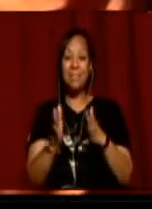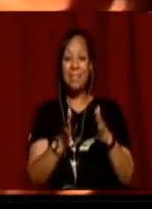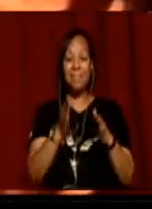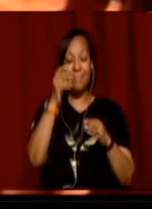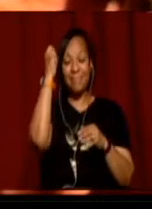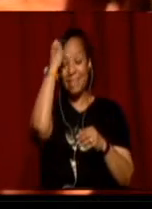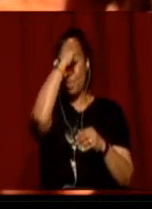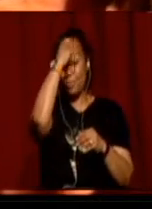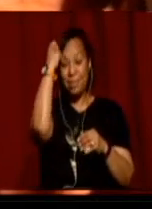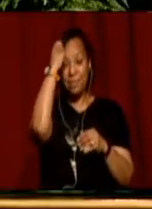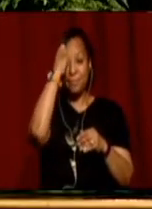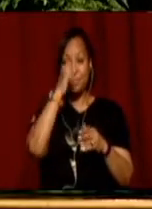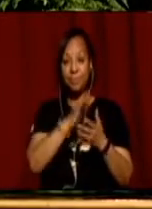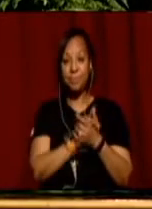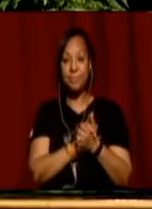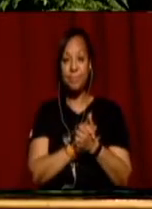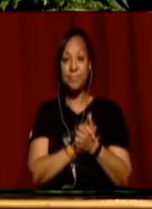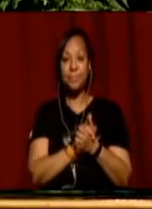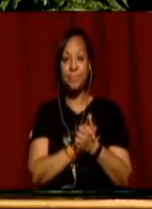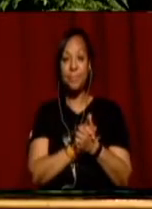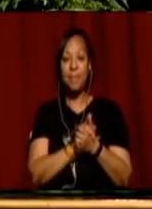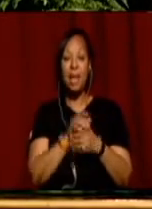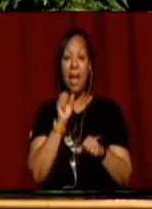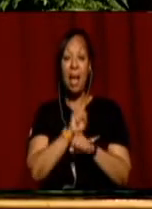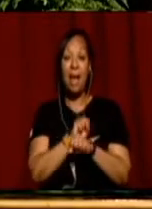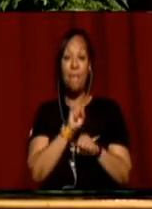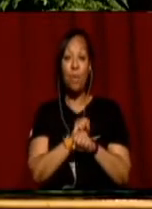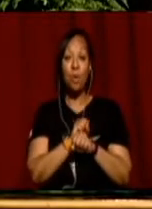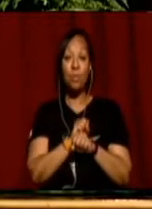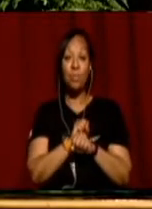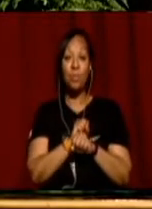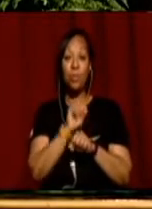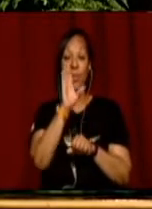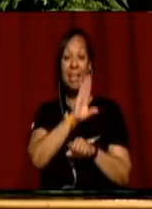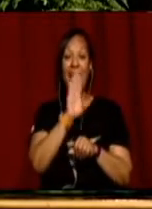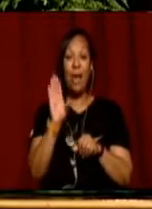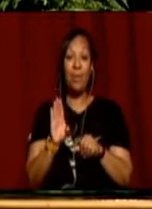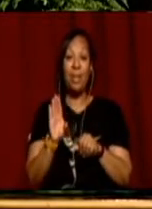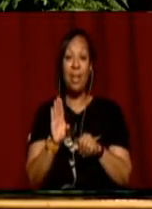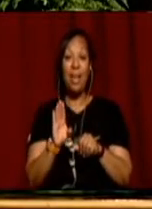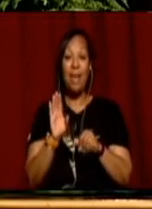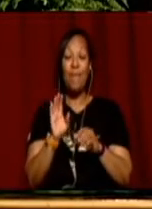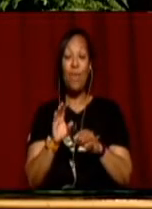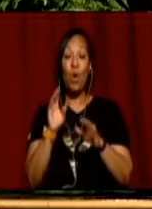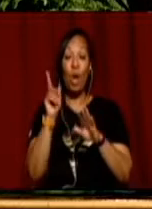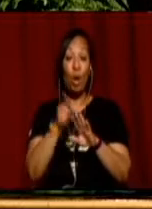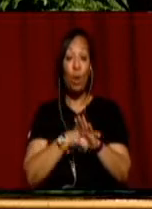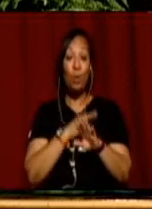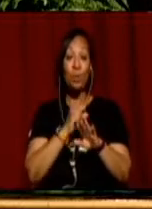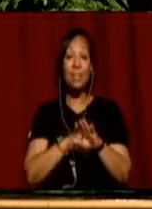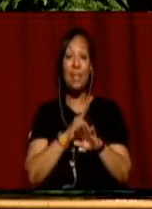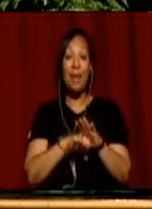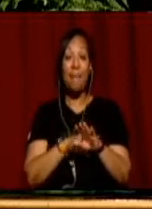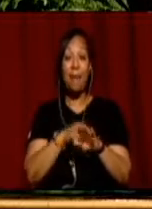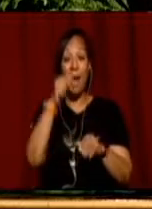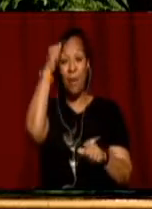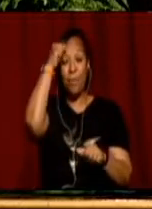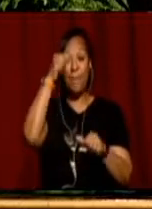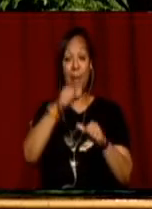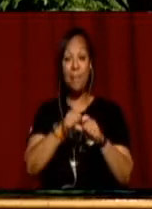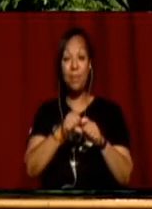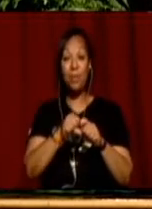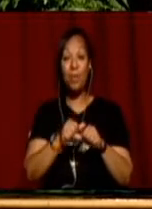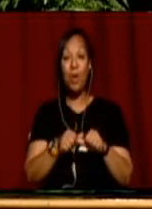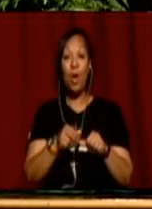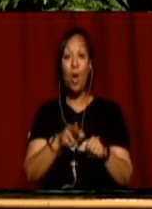tested. I've worked with the county for a long time, President Brett Winkle. I remember Dr.